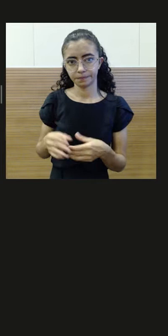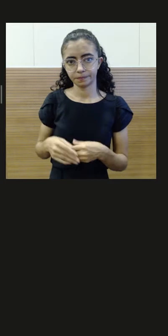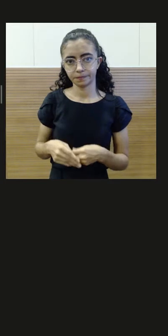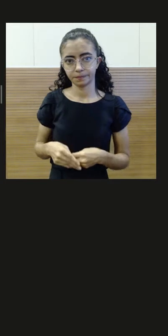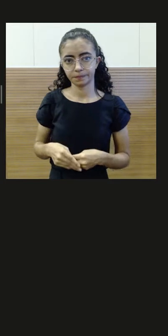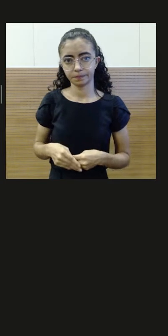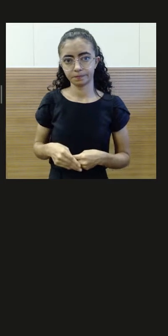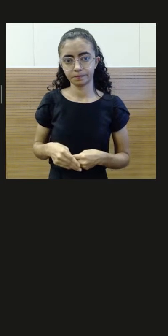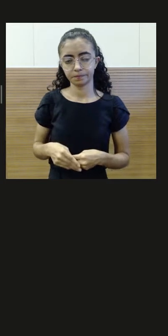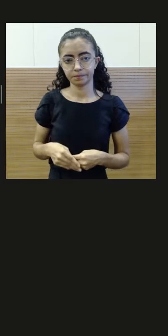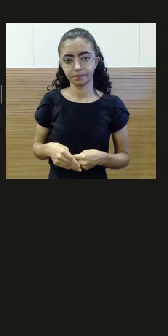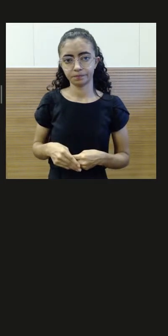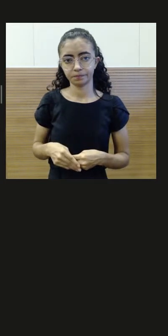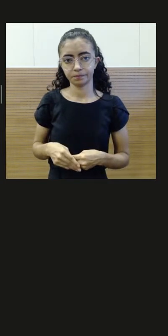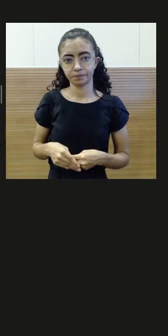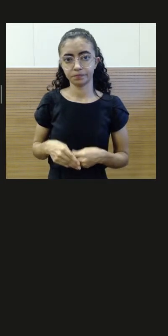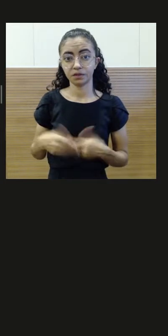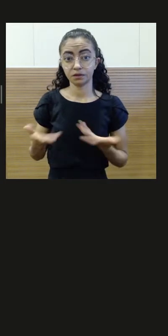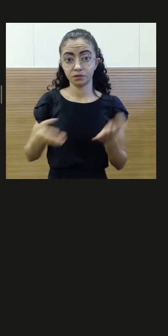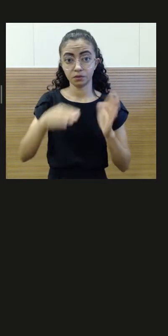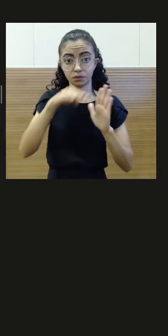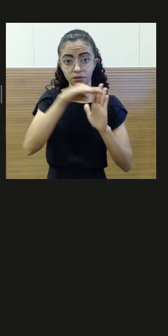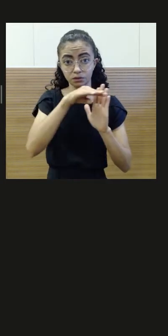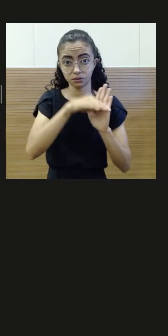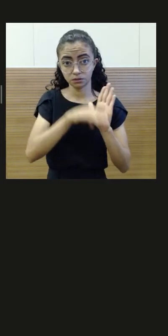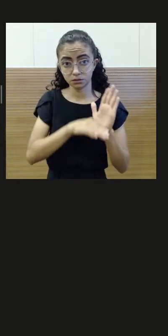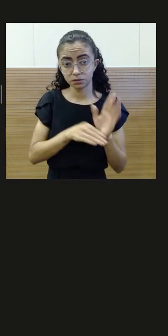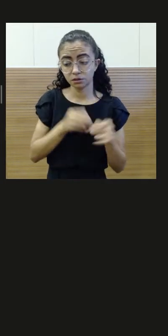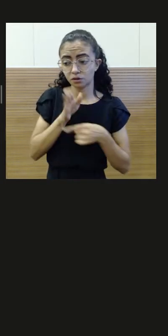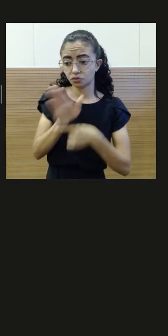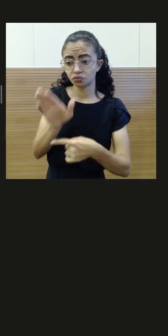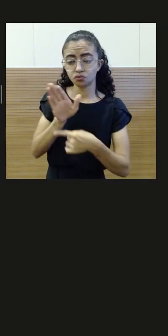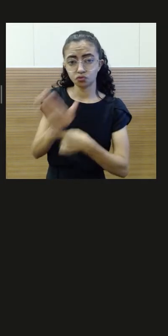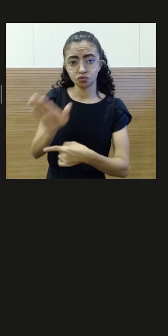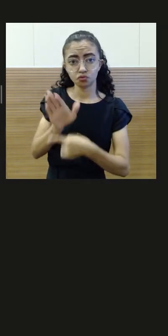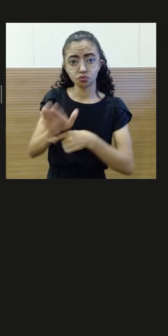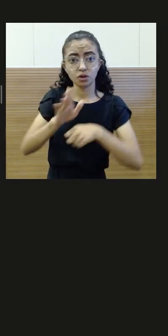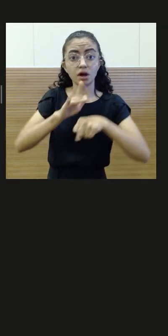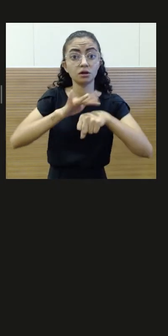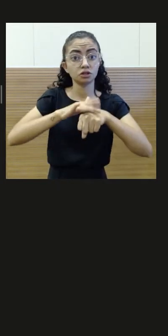probably helped to reduce cardiovascular disease, but not obesity.